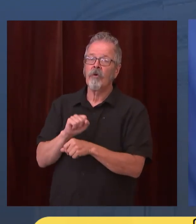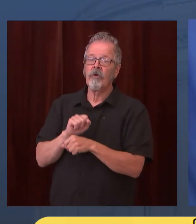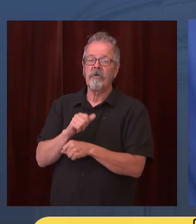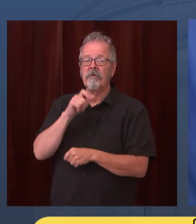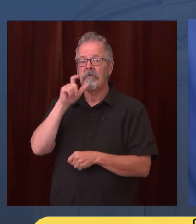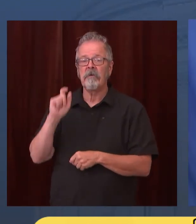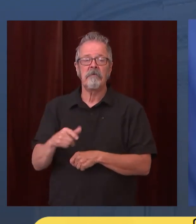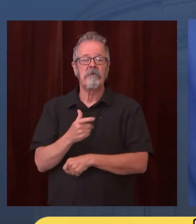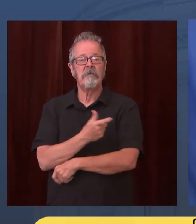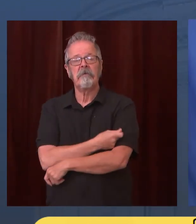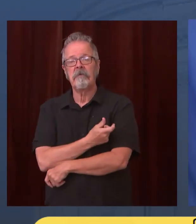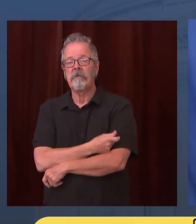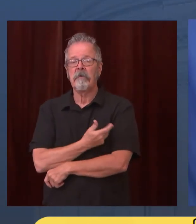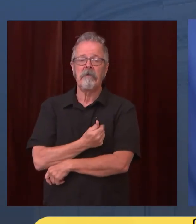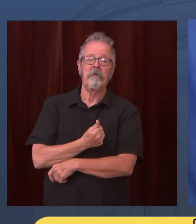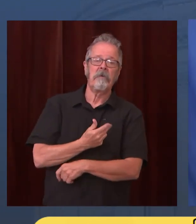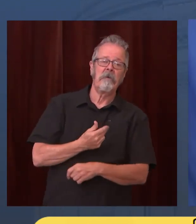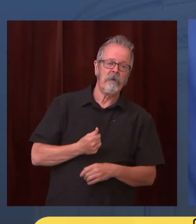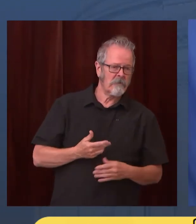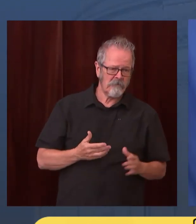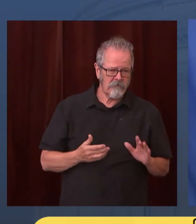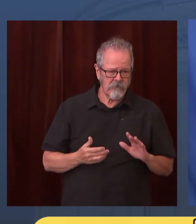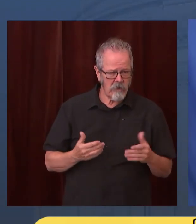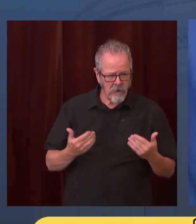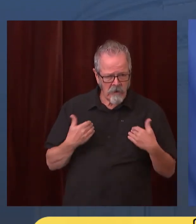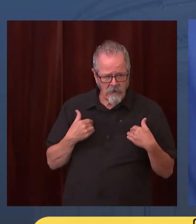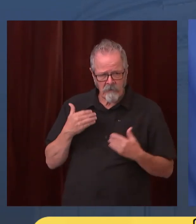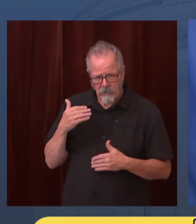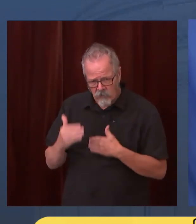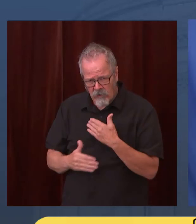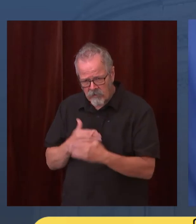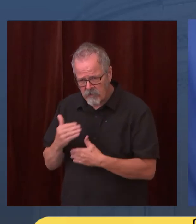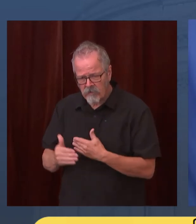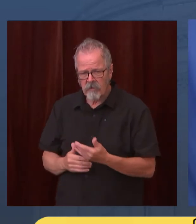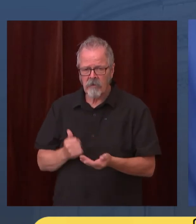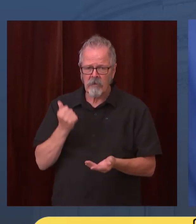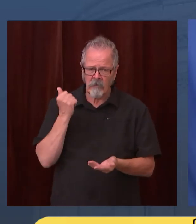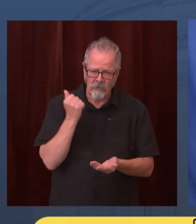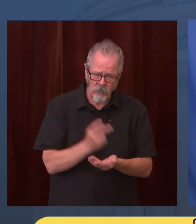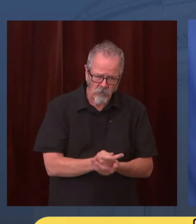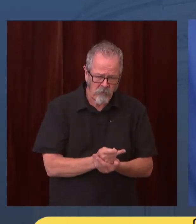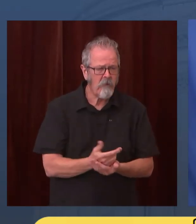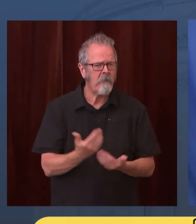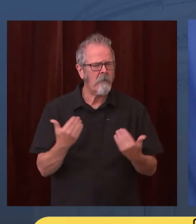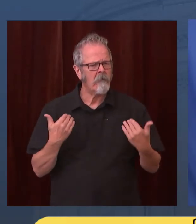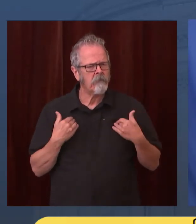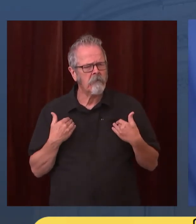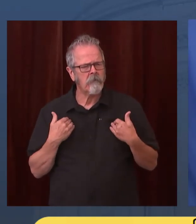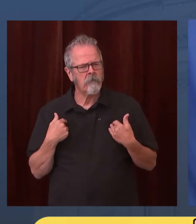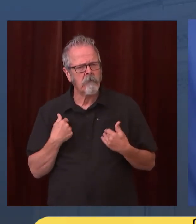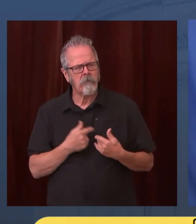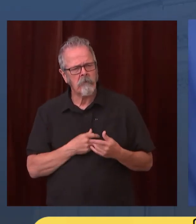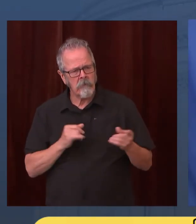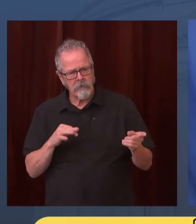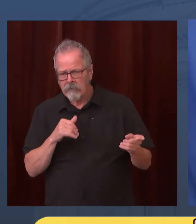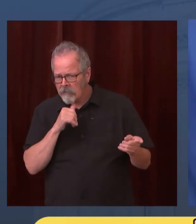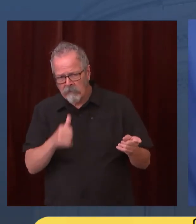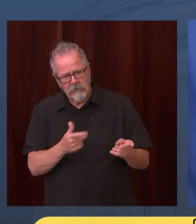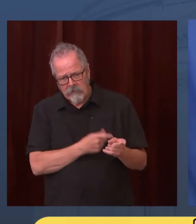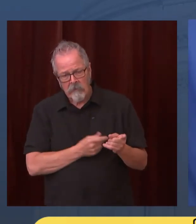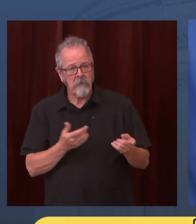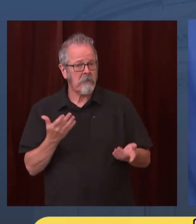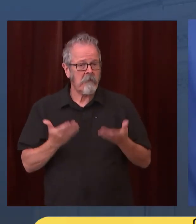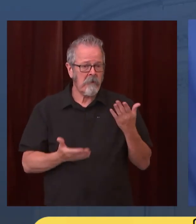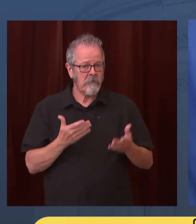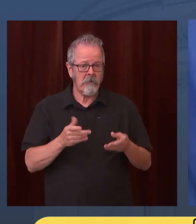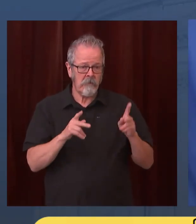some of them will not. So even though a person qualifies for an exemption, it doesn't mean